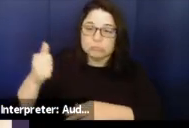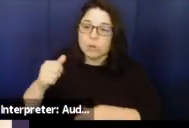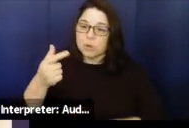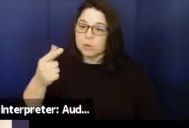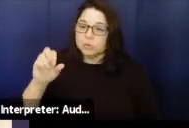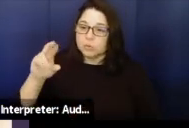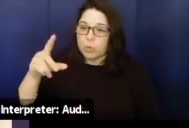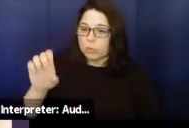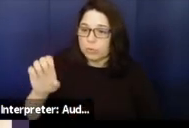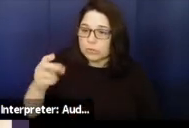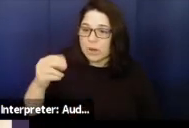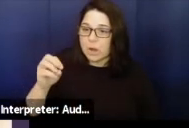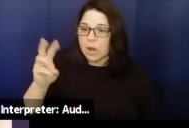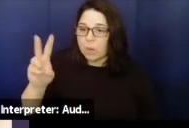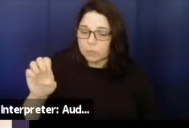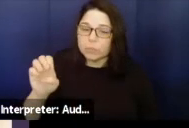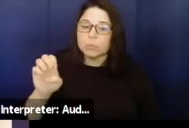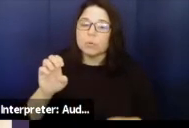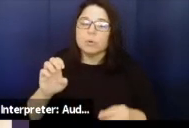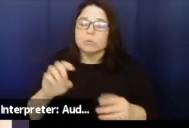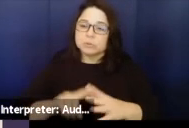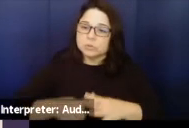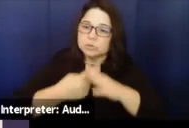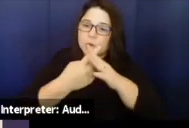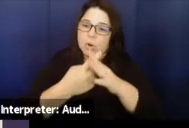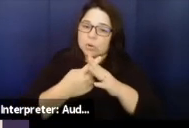city. And